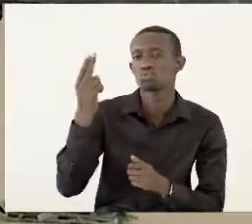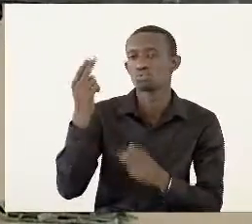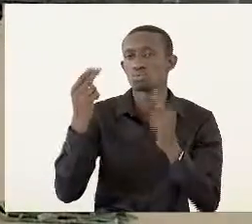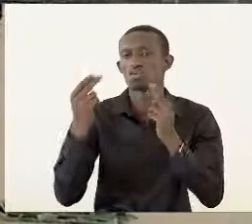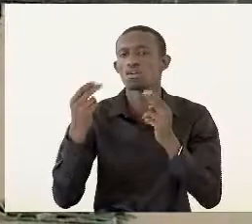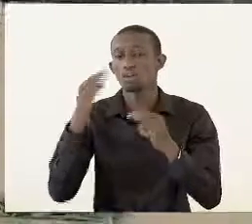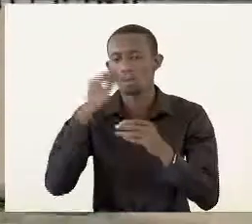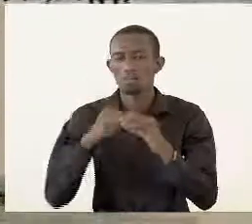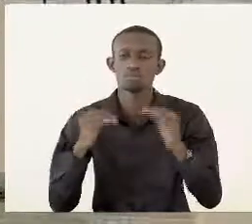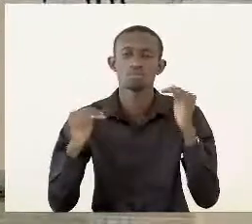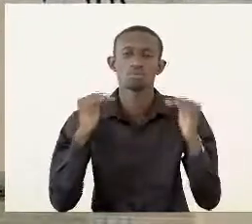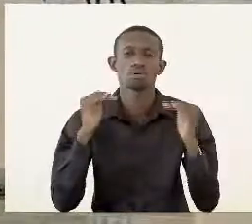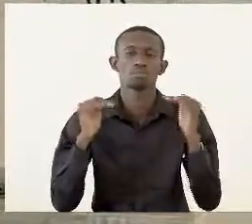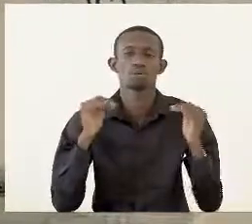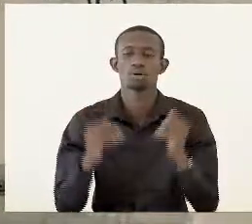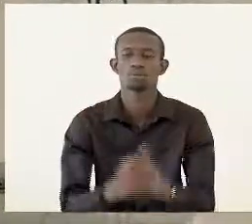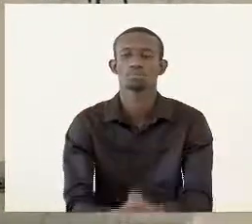balance. Okay?